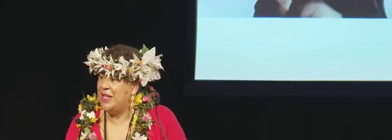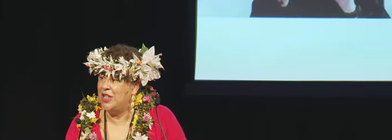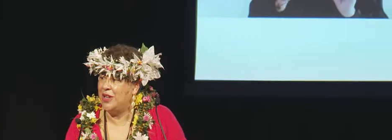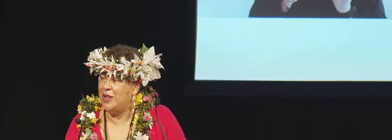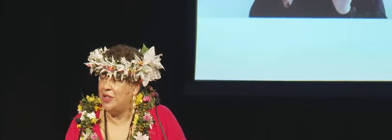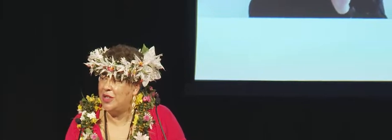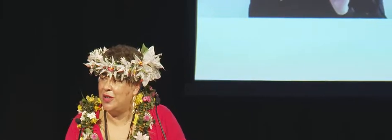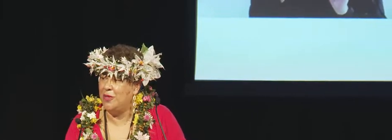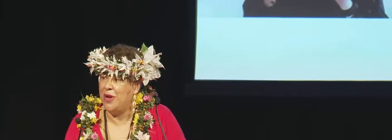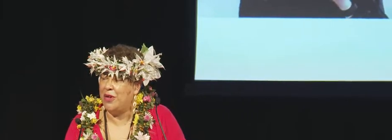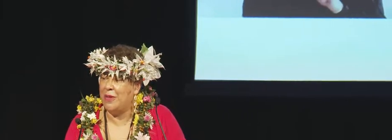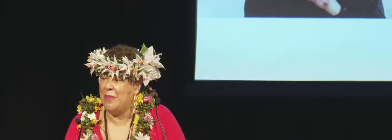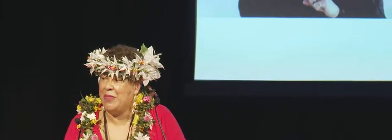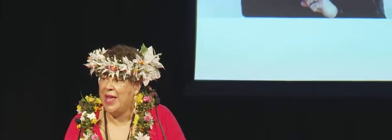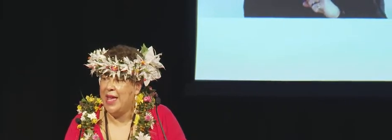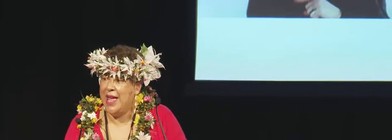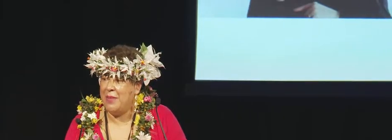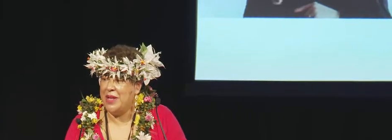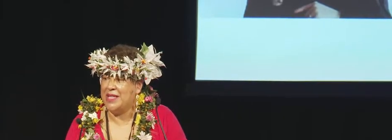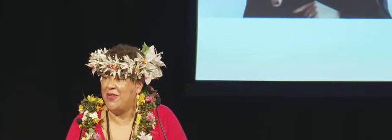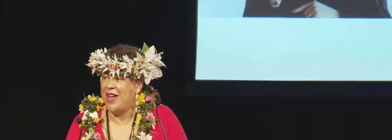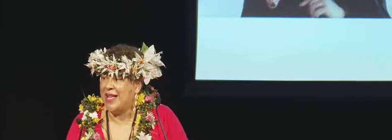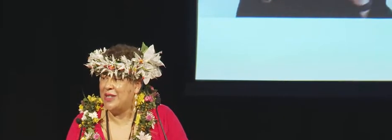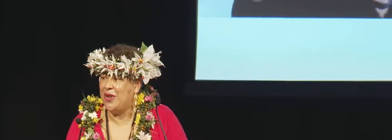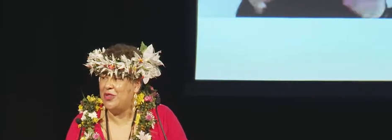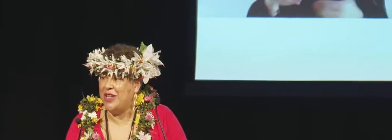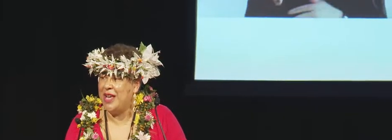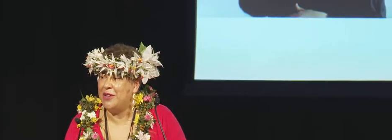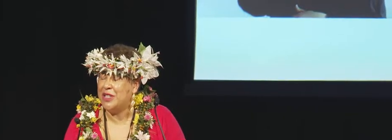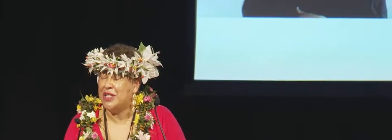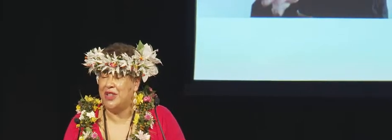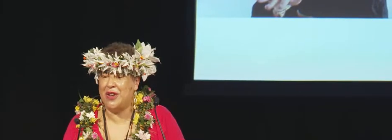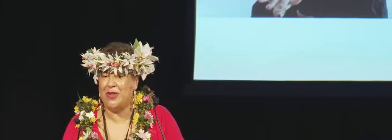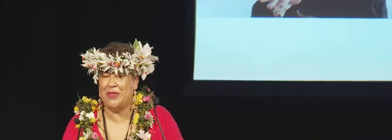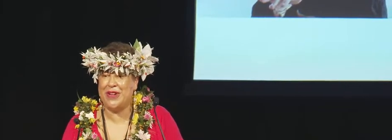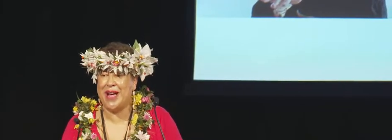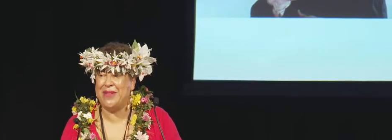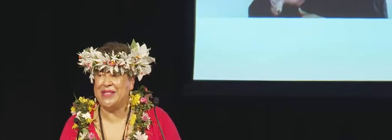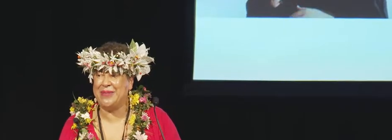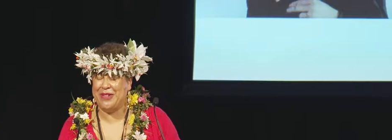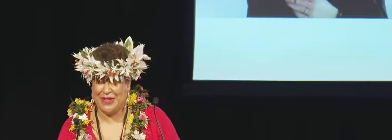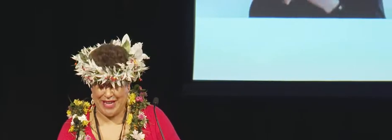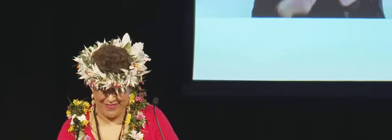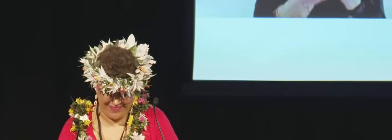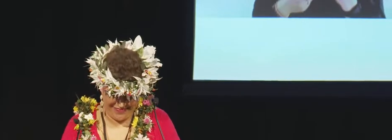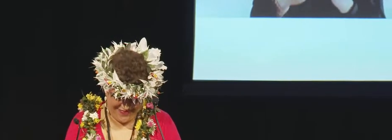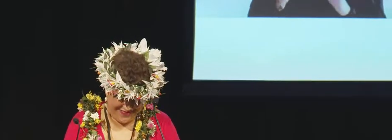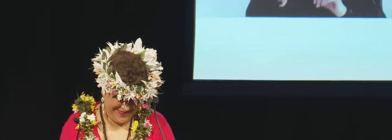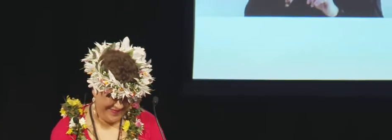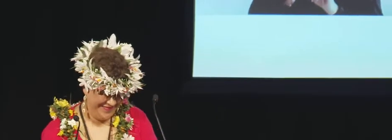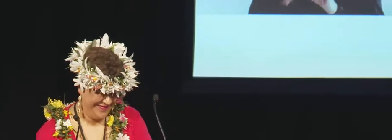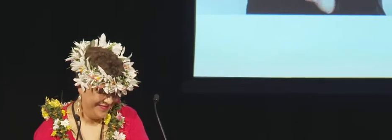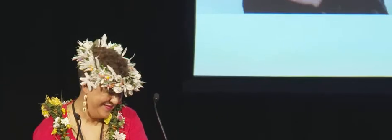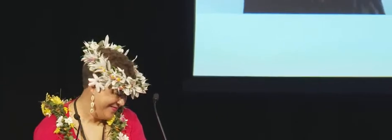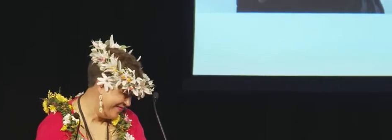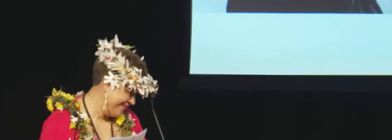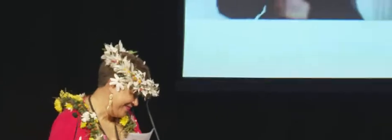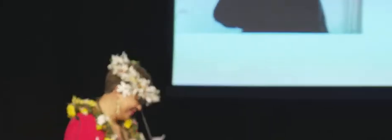is my great pleasure to welcome our Minister for Arts culture and Heritage The Honorable Carmel cipolloni